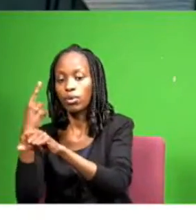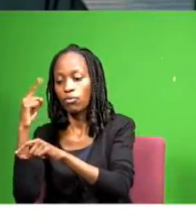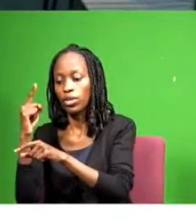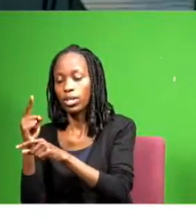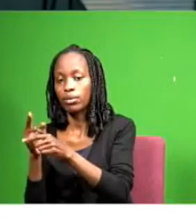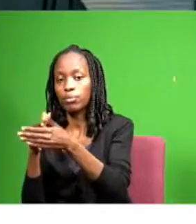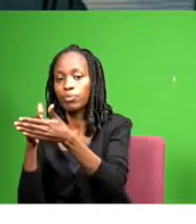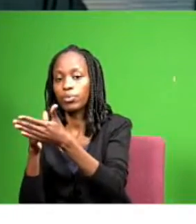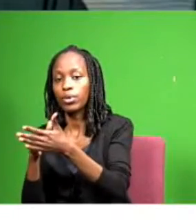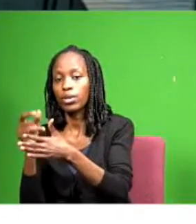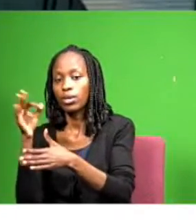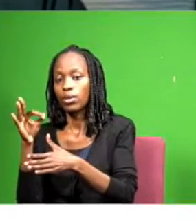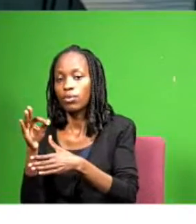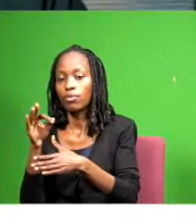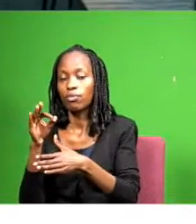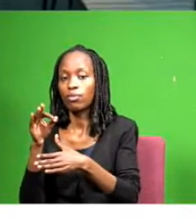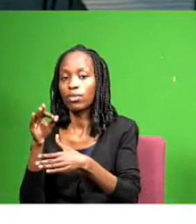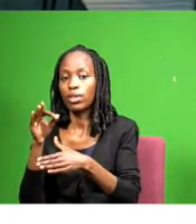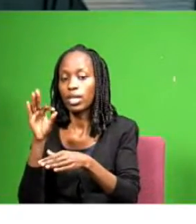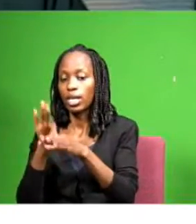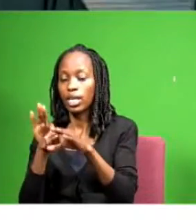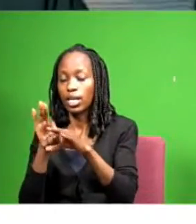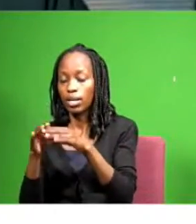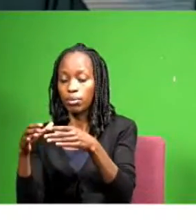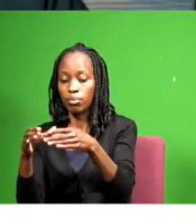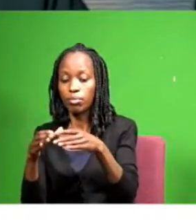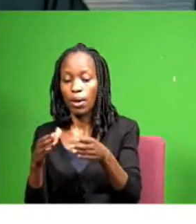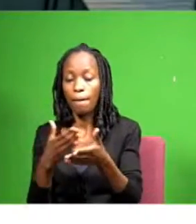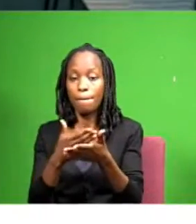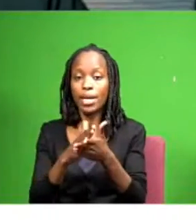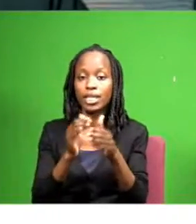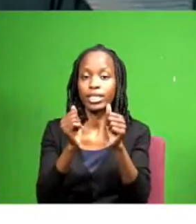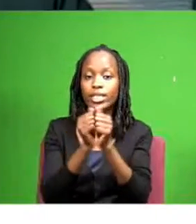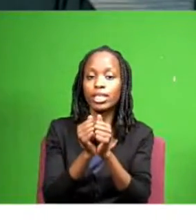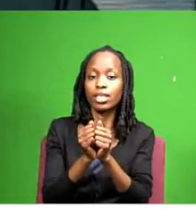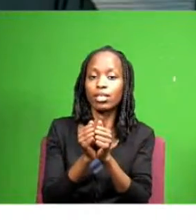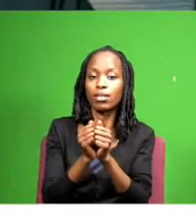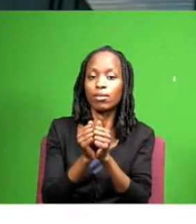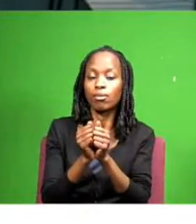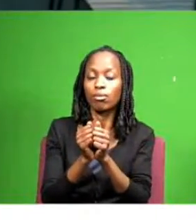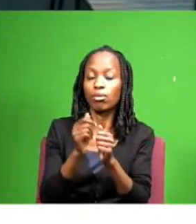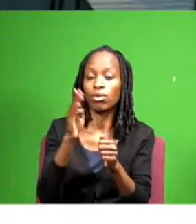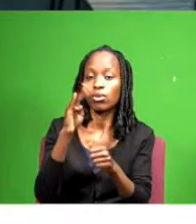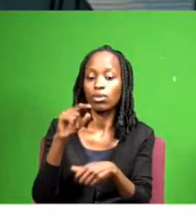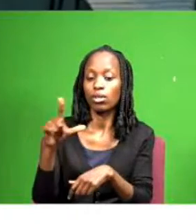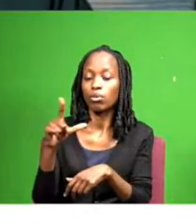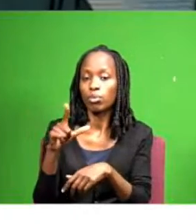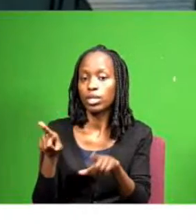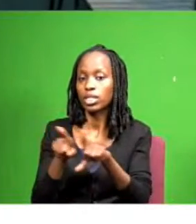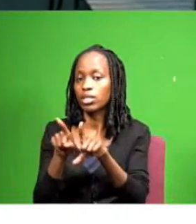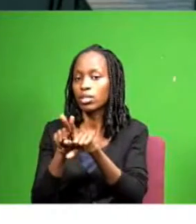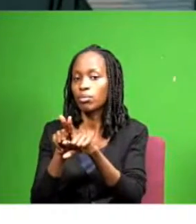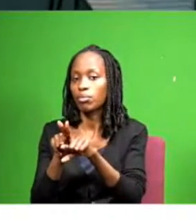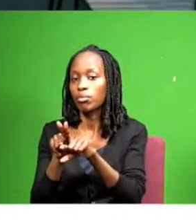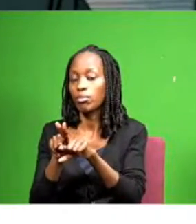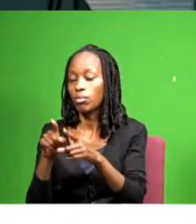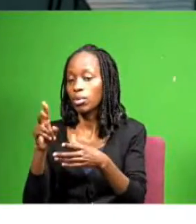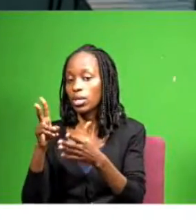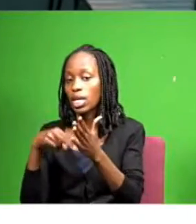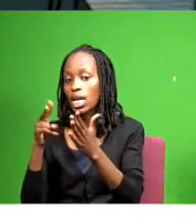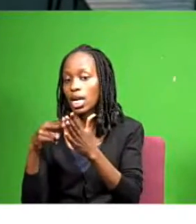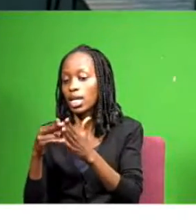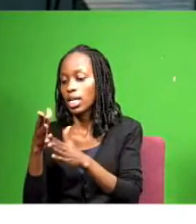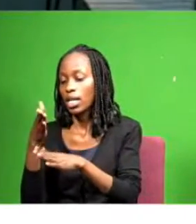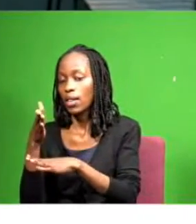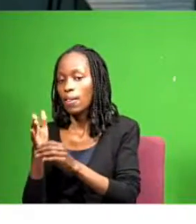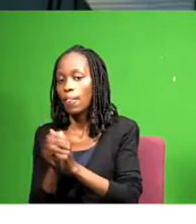delimitation of electoral units. Section 10 of the Impunity Bill, as read with the second schedule